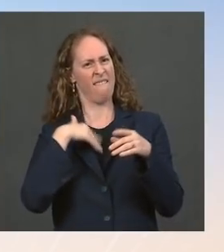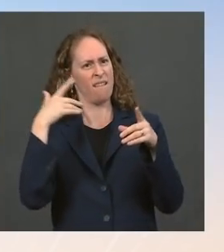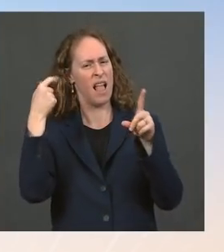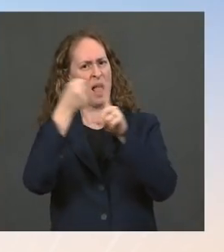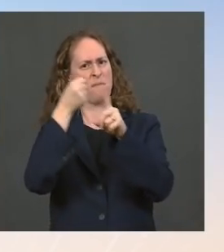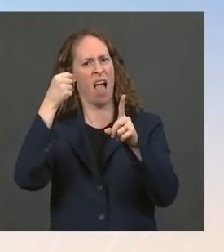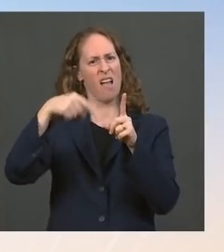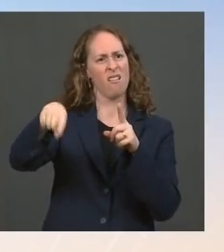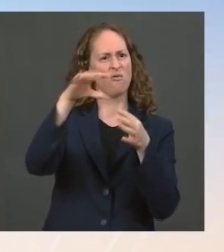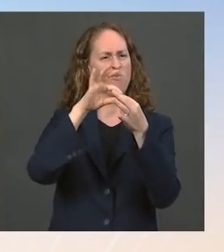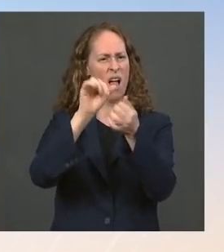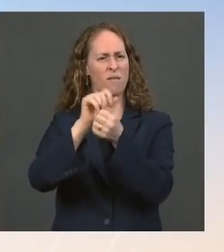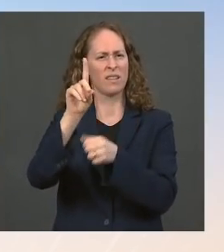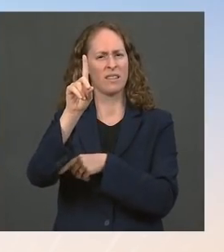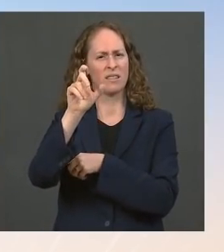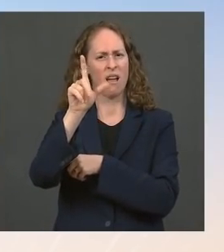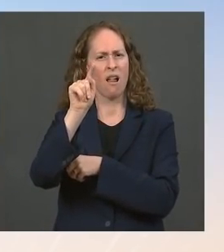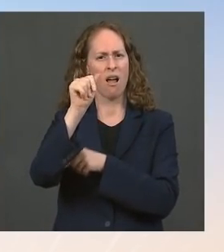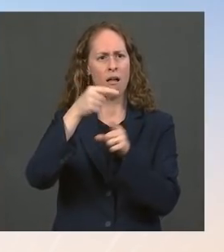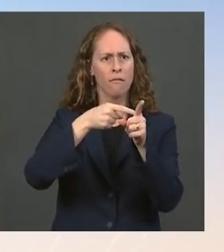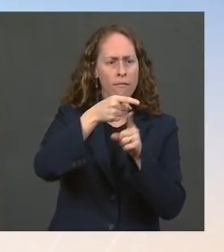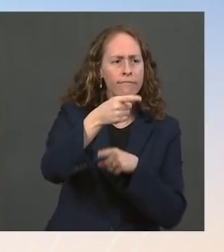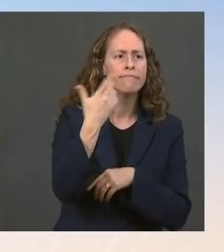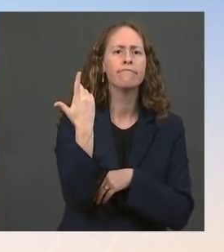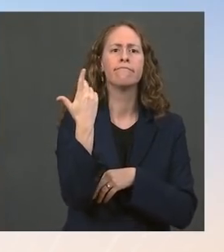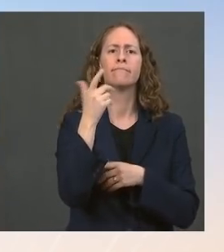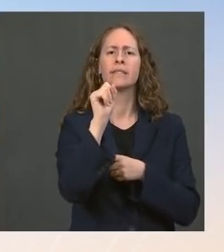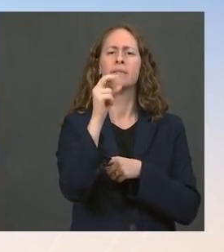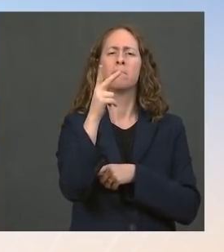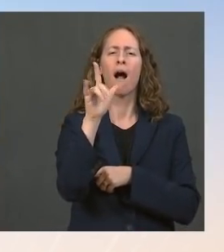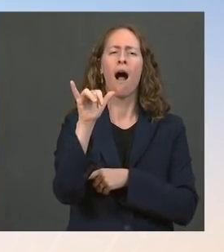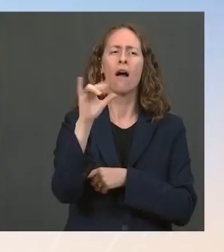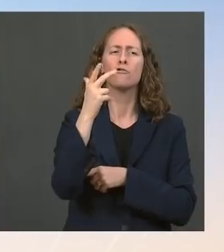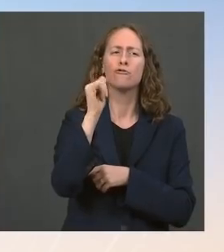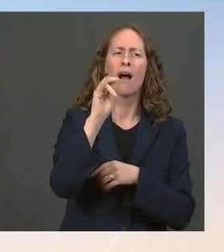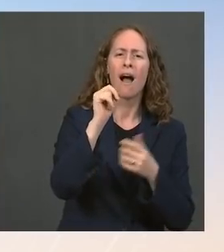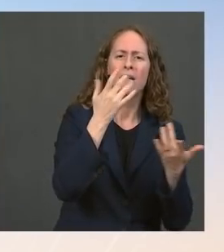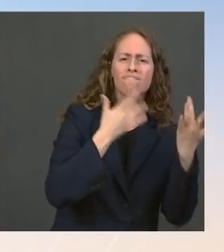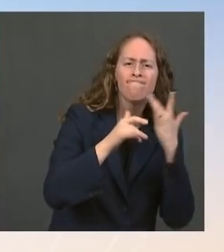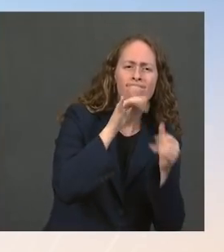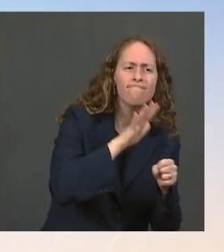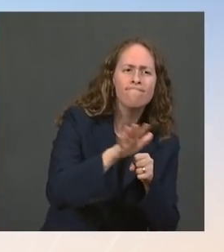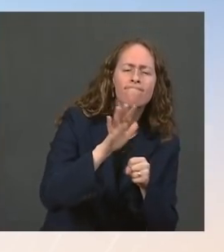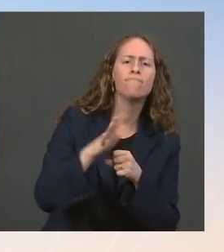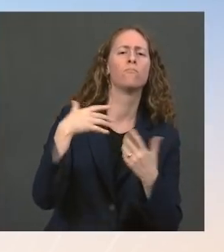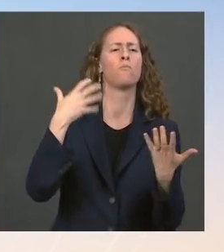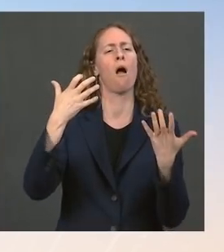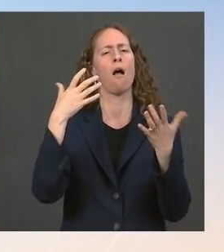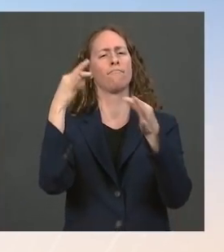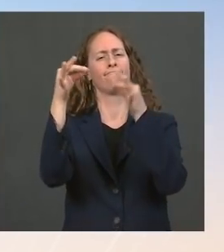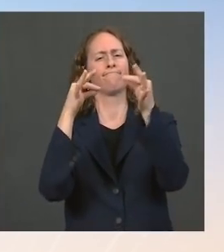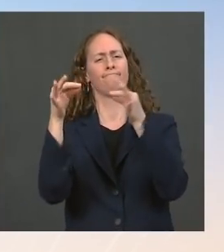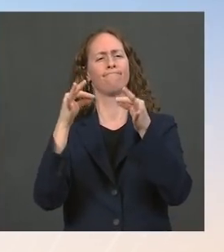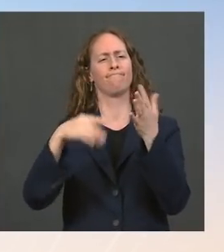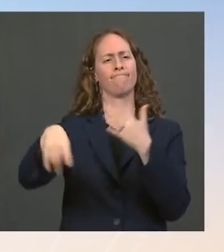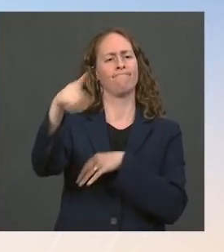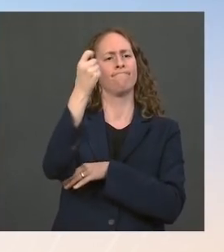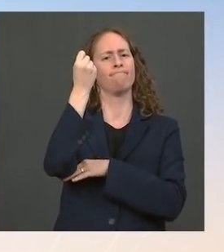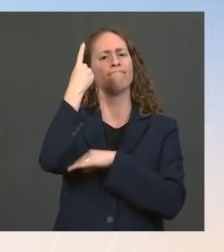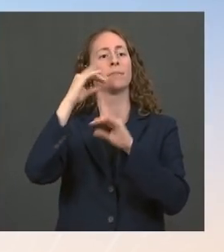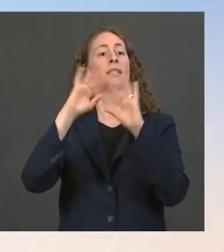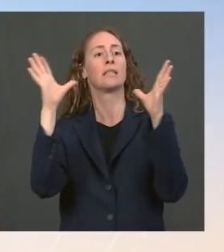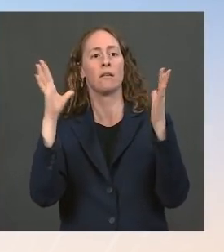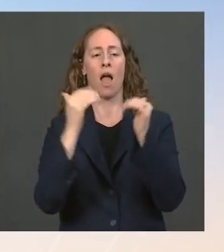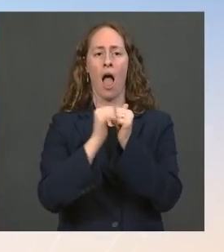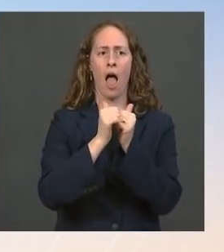progress toward improving transparency and trust across the supply chain that both produce and consume chips. We use semiconductor chips